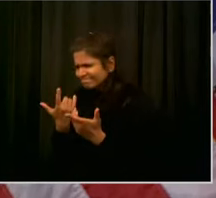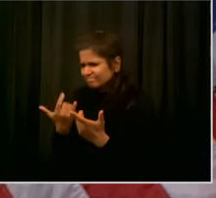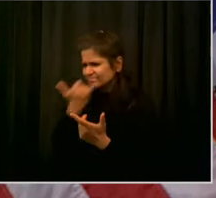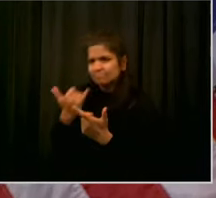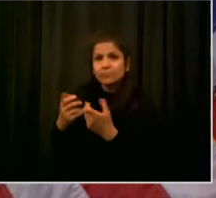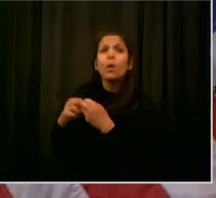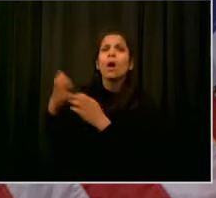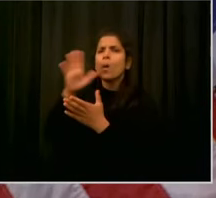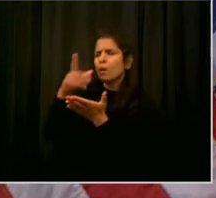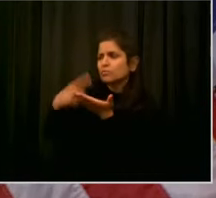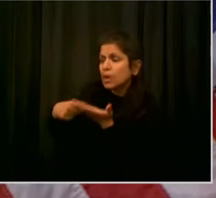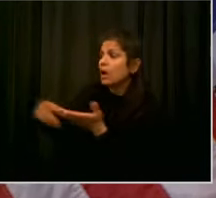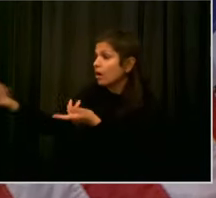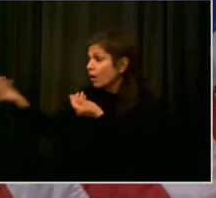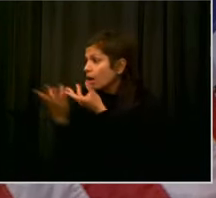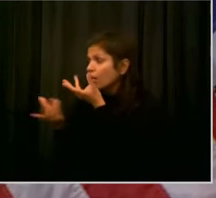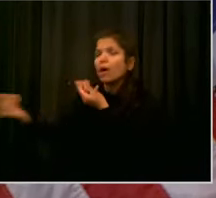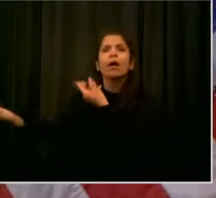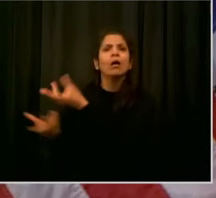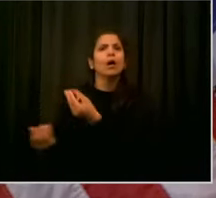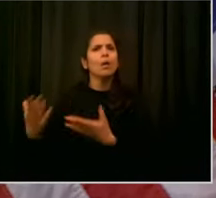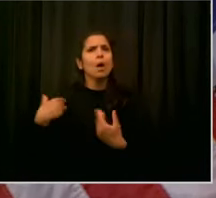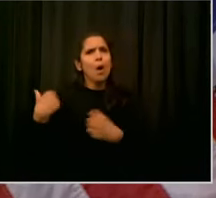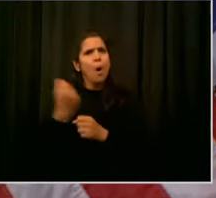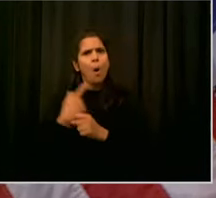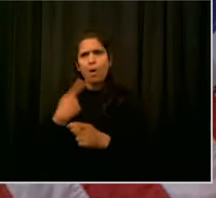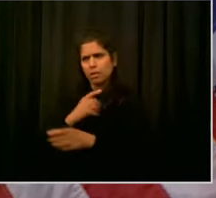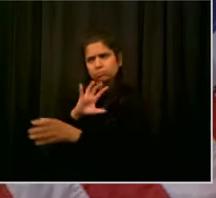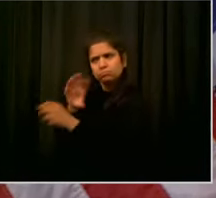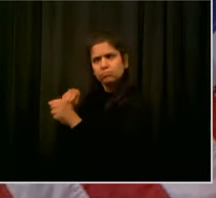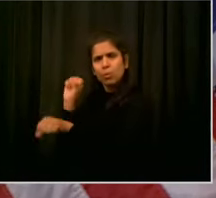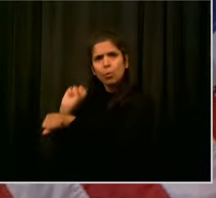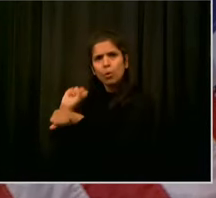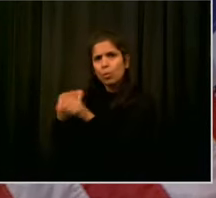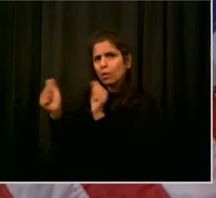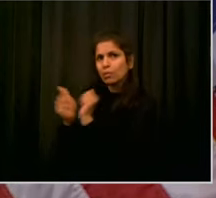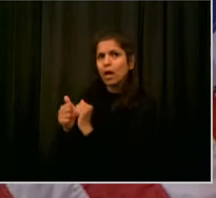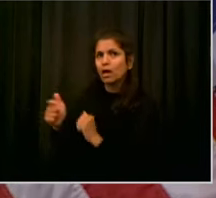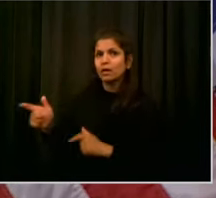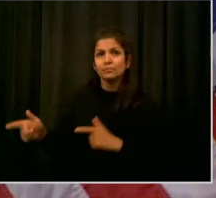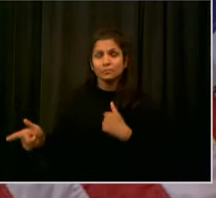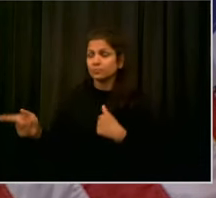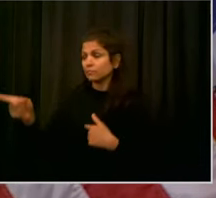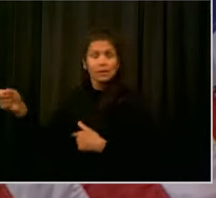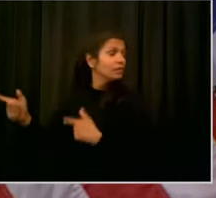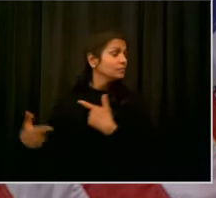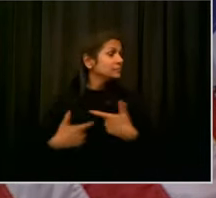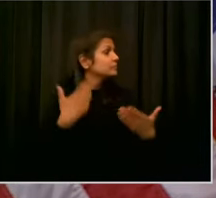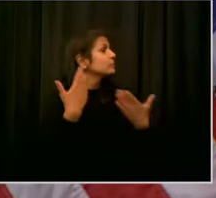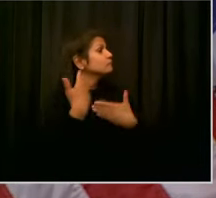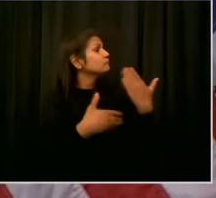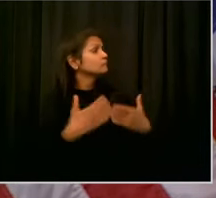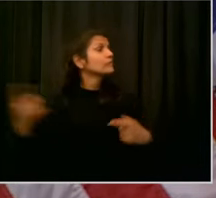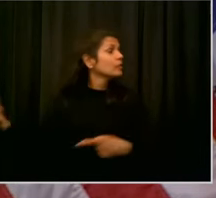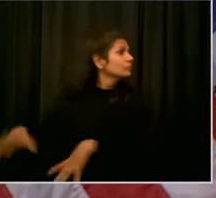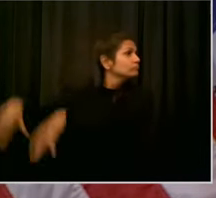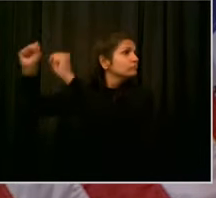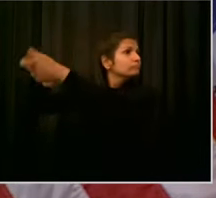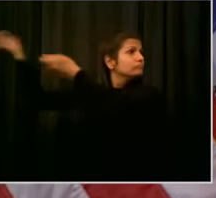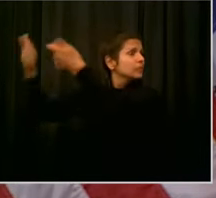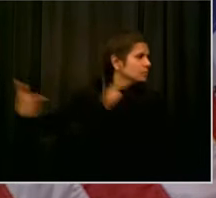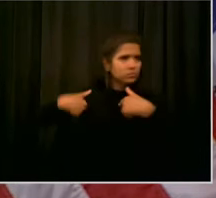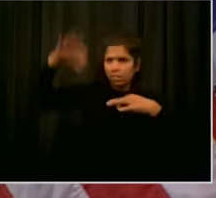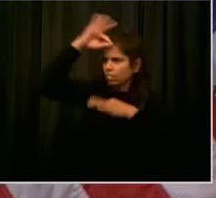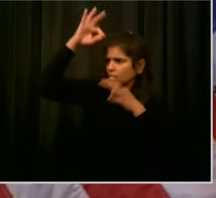for hire vehicles was a bad idea, it wouldn't have happened. If I thought what happened on the Manhattan Bridge last night was a bad idea, it wouldn't have happened. We are